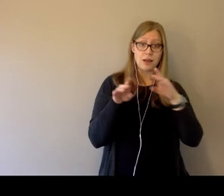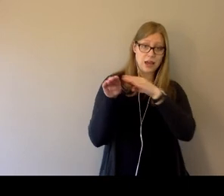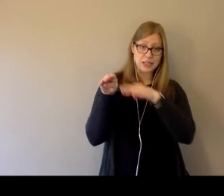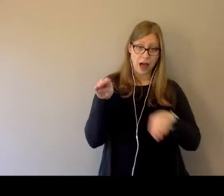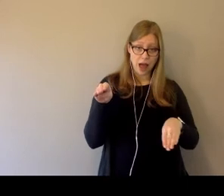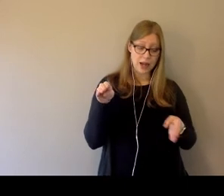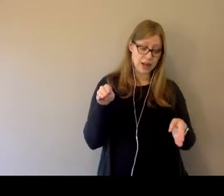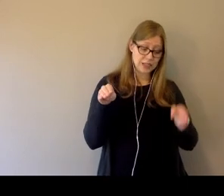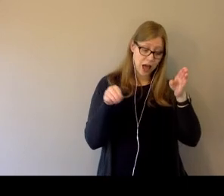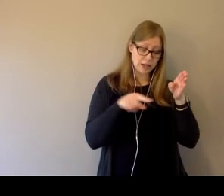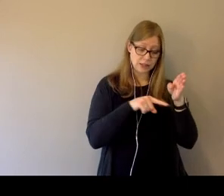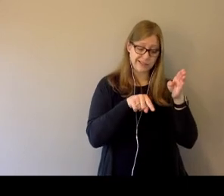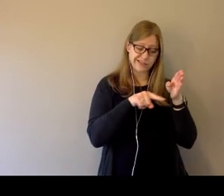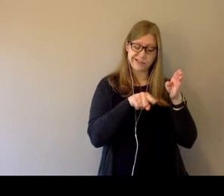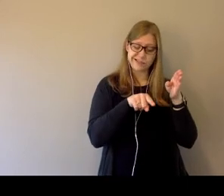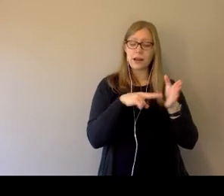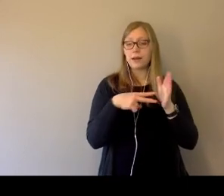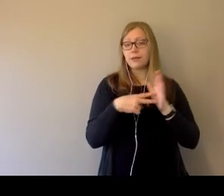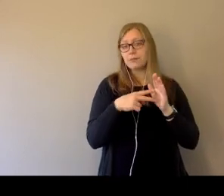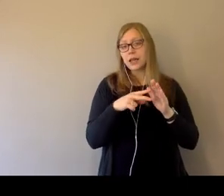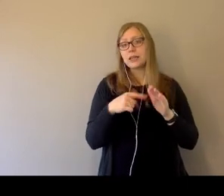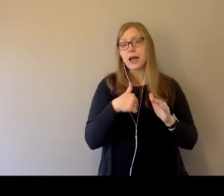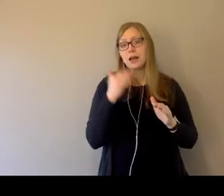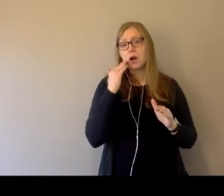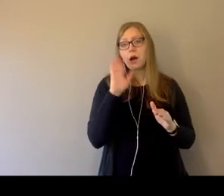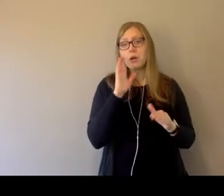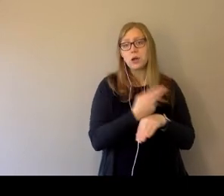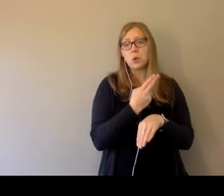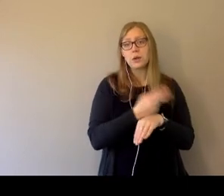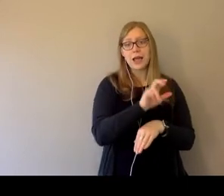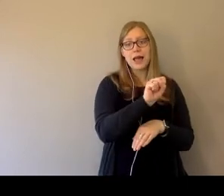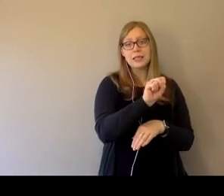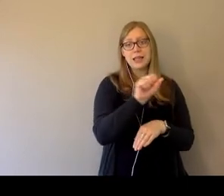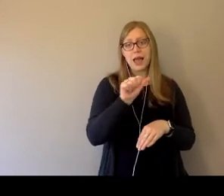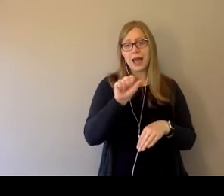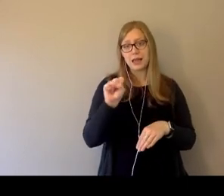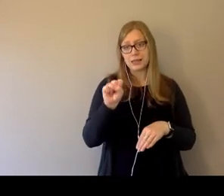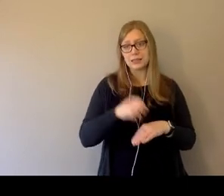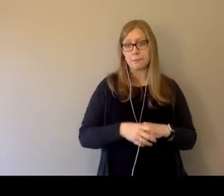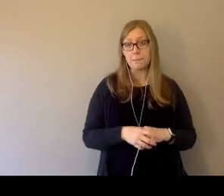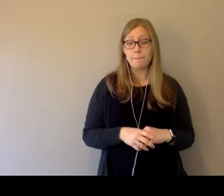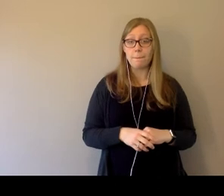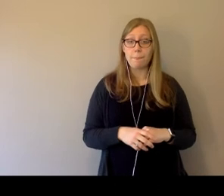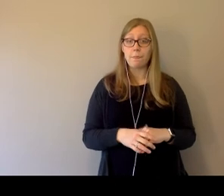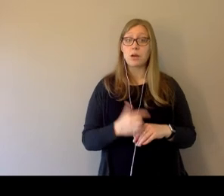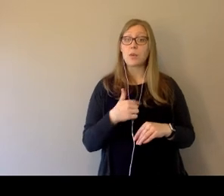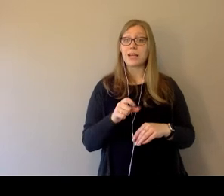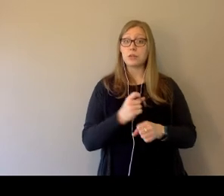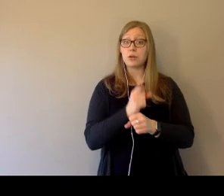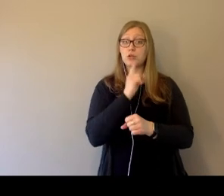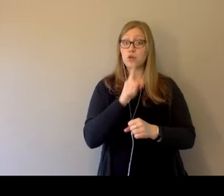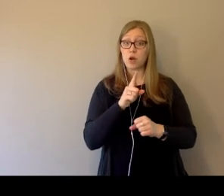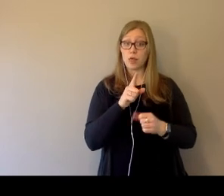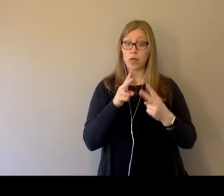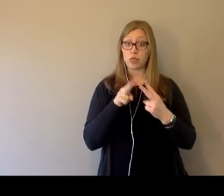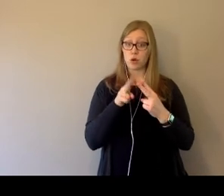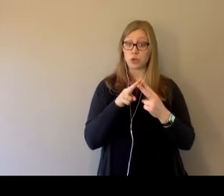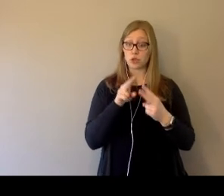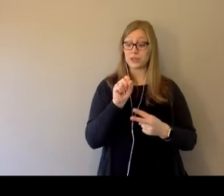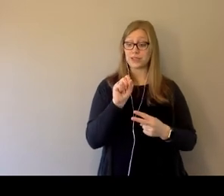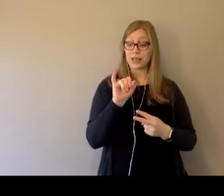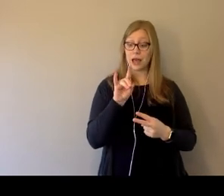side similarity. So I need to show that the 2 sides that I know make a valid proportion. And so I'm